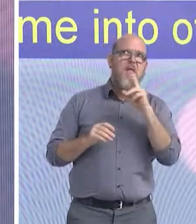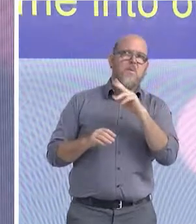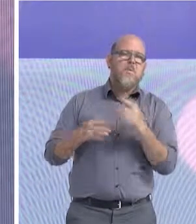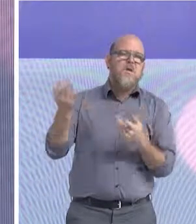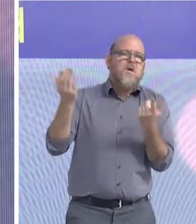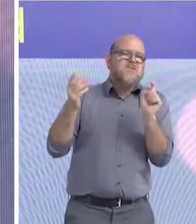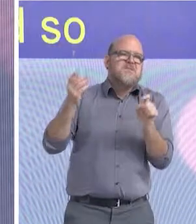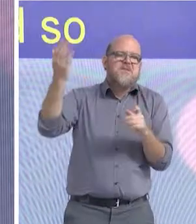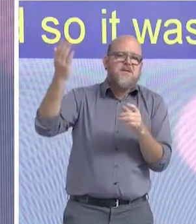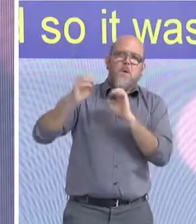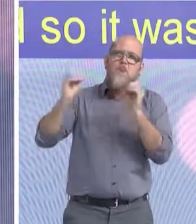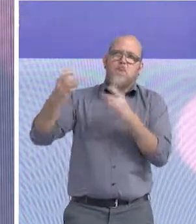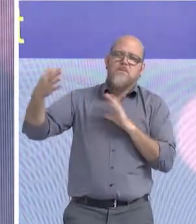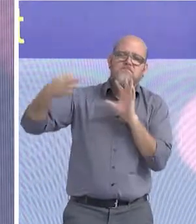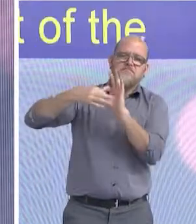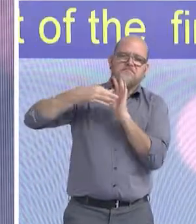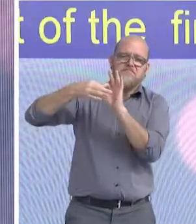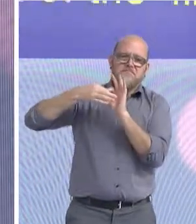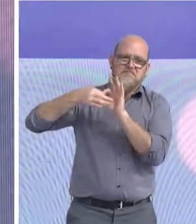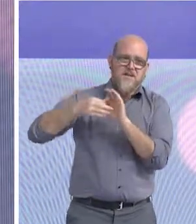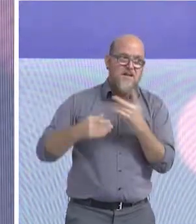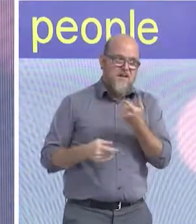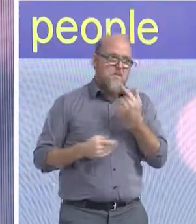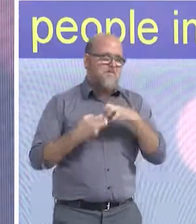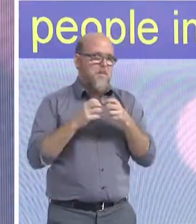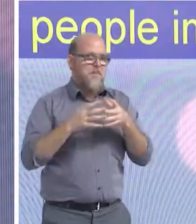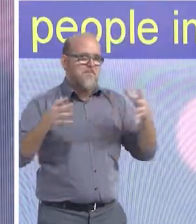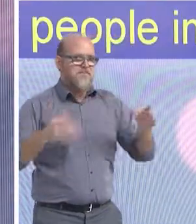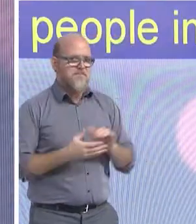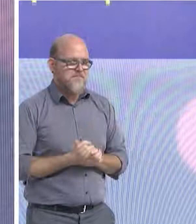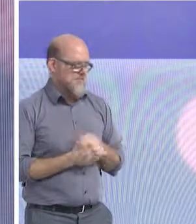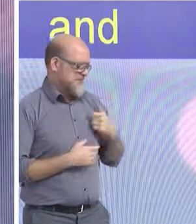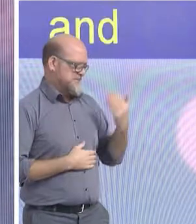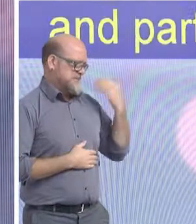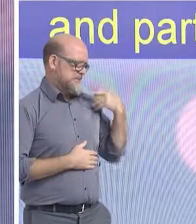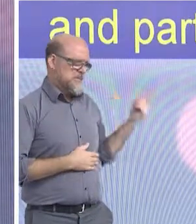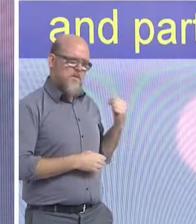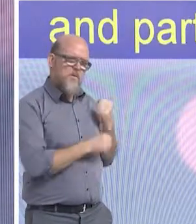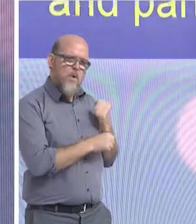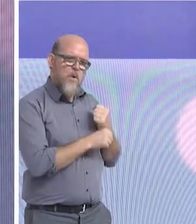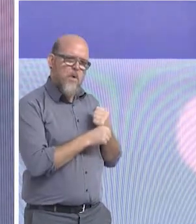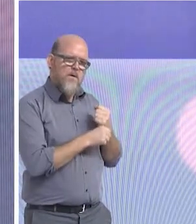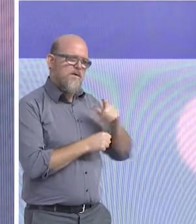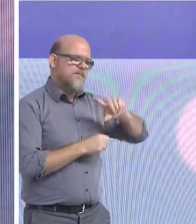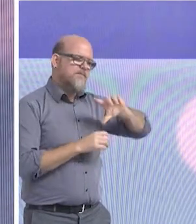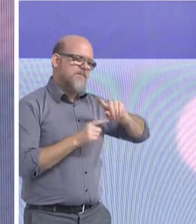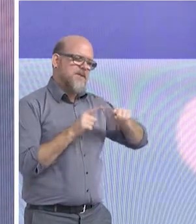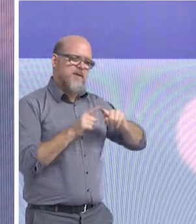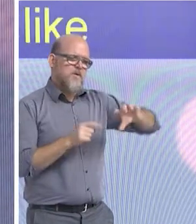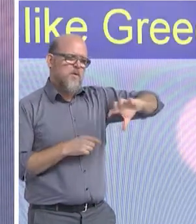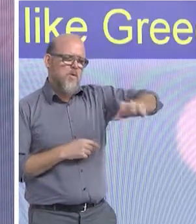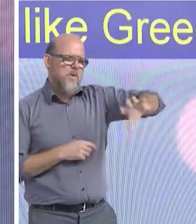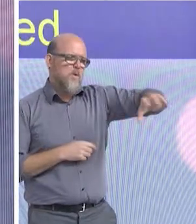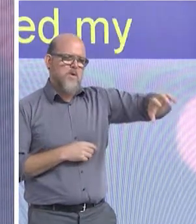height of the financial crisis. And people in very many countries, and particularly countries like Greece and Cyprus, and indeed my own country, were suffering